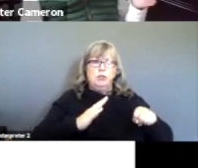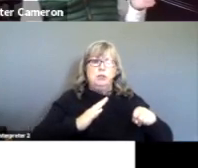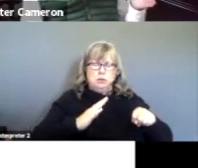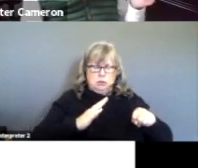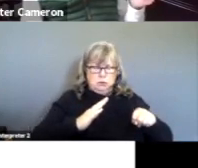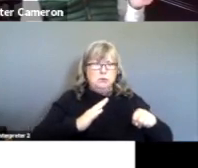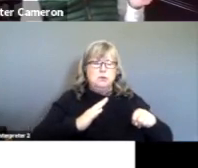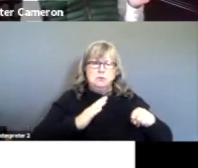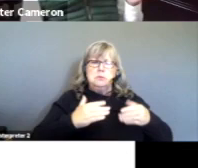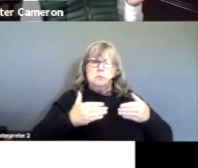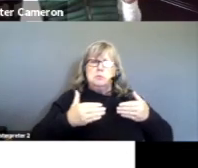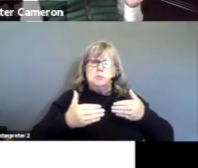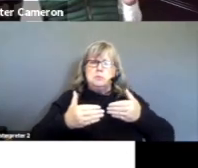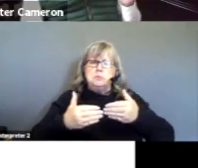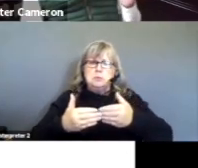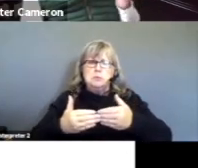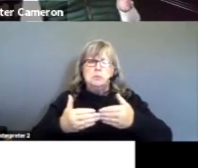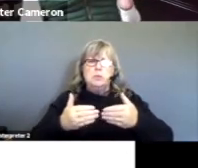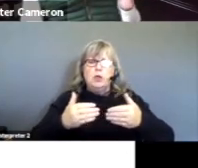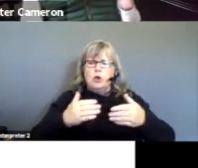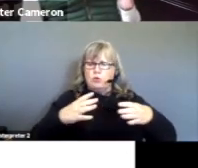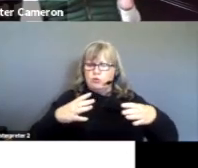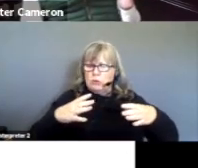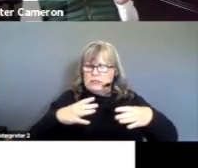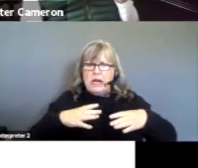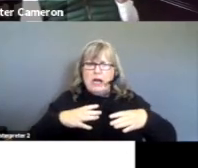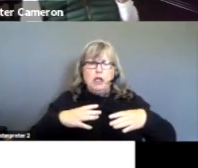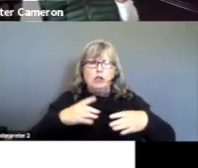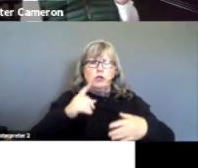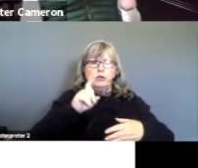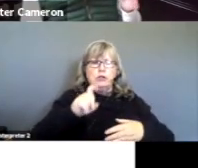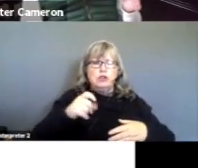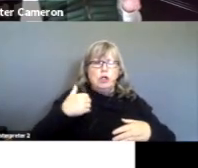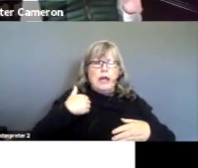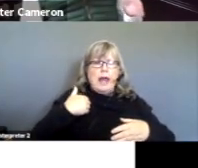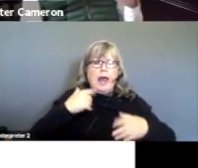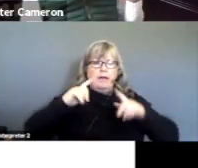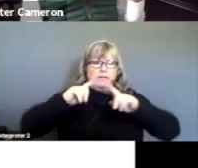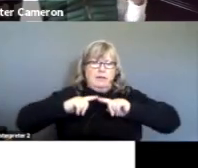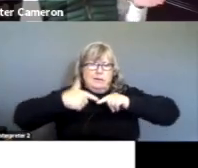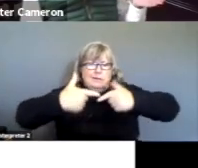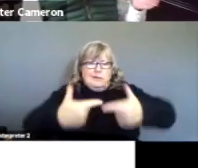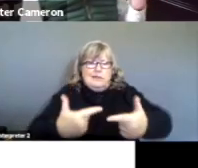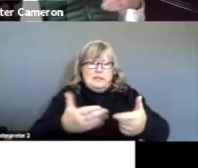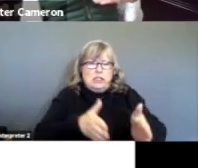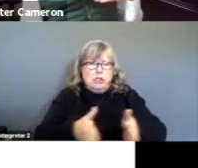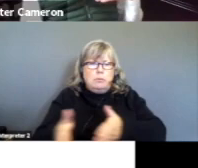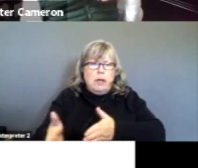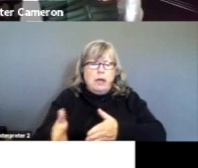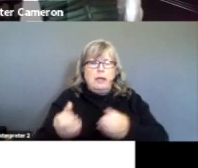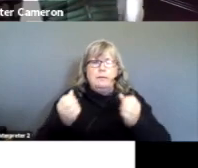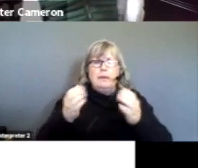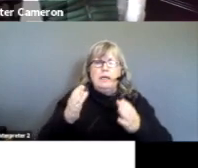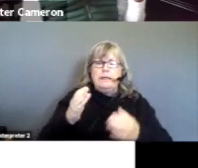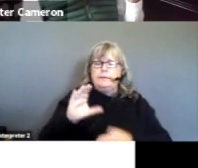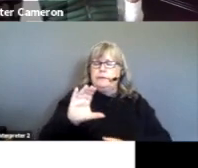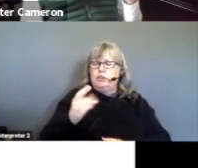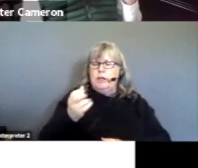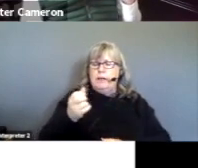should be retiring, and they should have a succession plan. And a lot of them, unfortunately, Chamber of Commerce has done